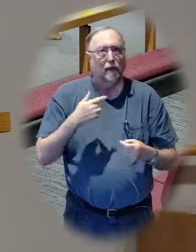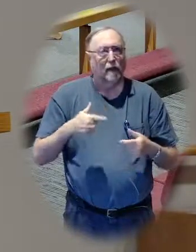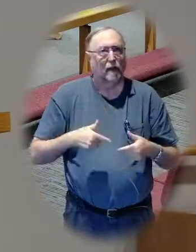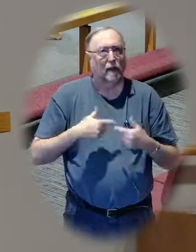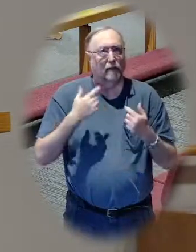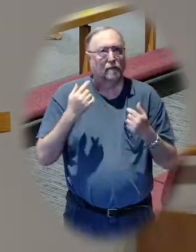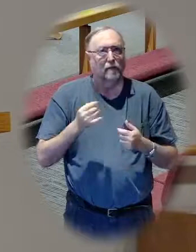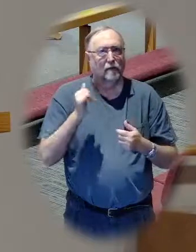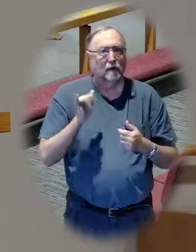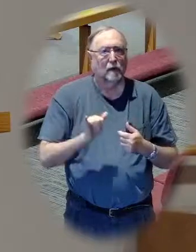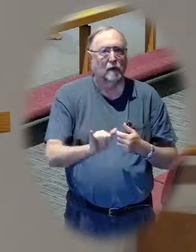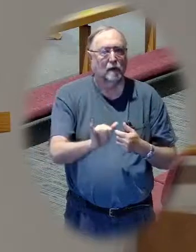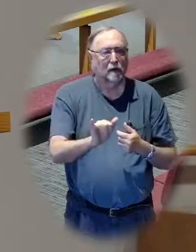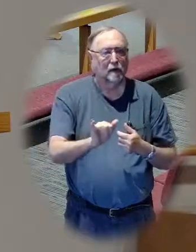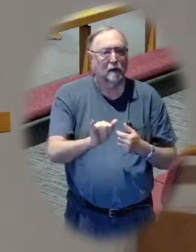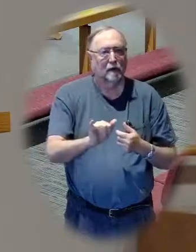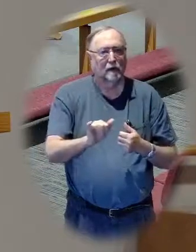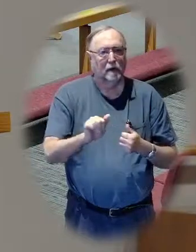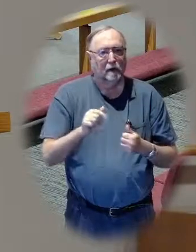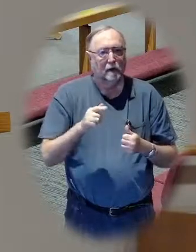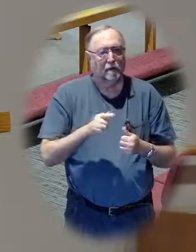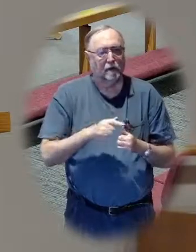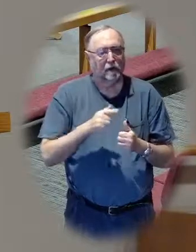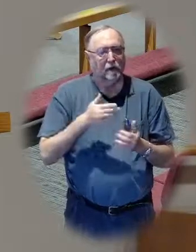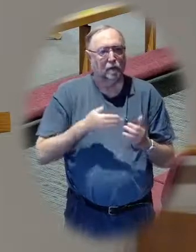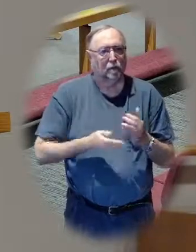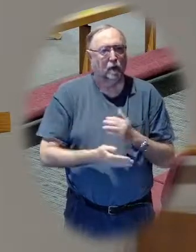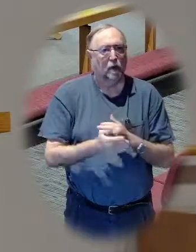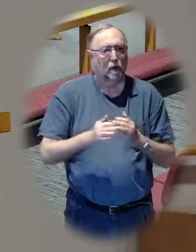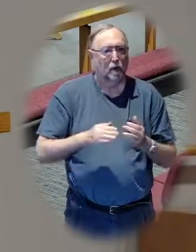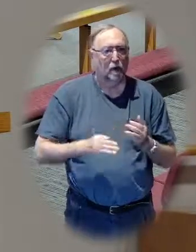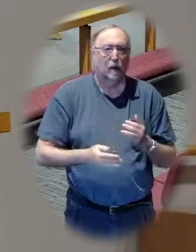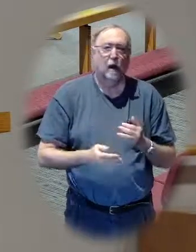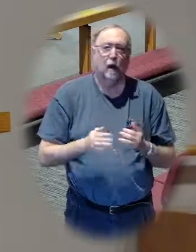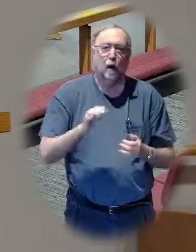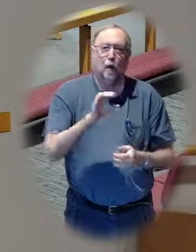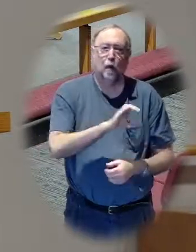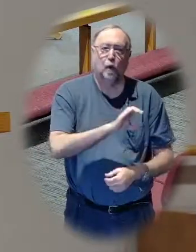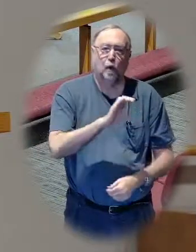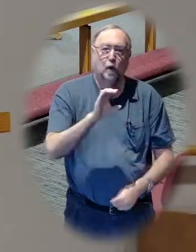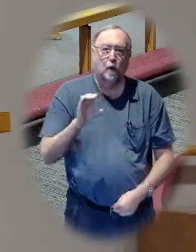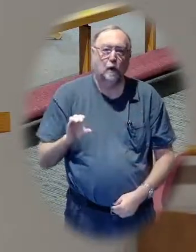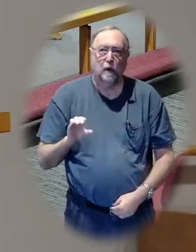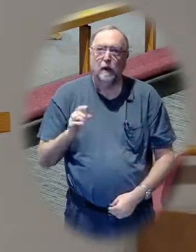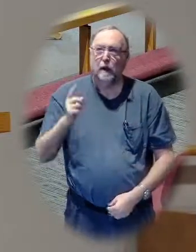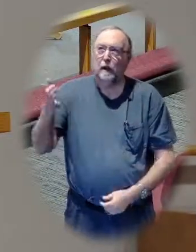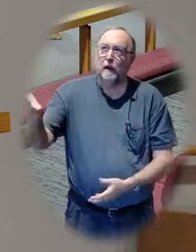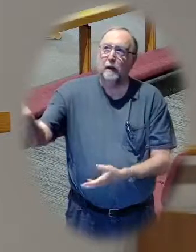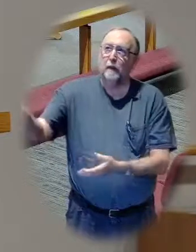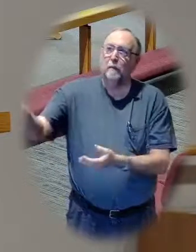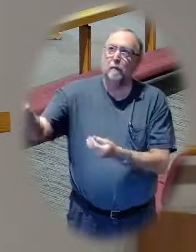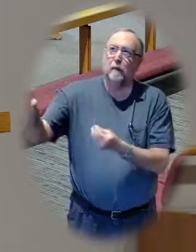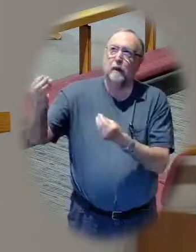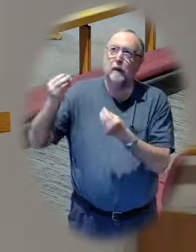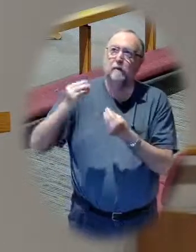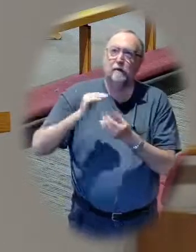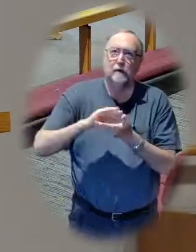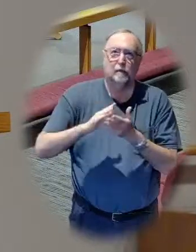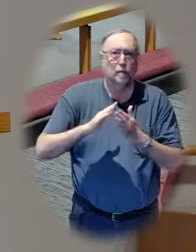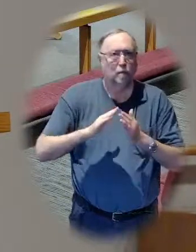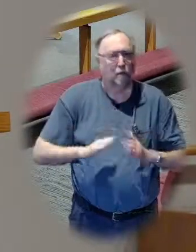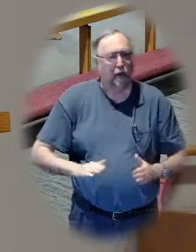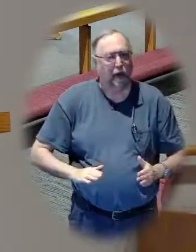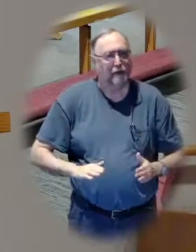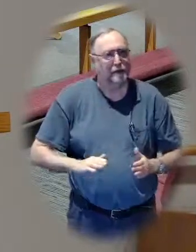The firstborn, the one born on Christmas, is the one who brings us a peace that passes human